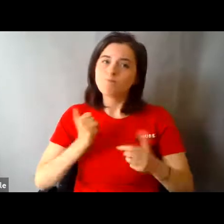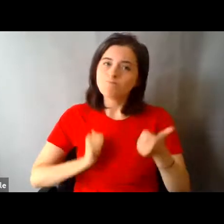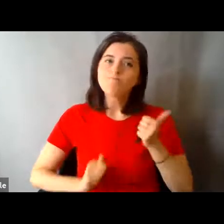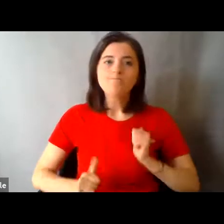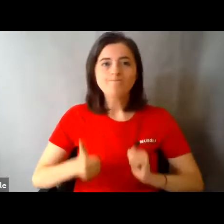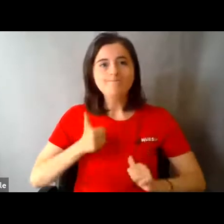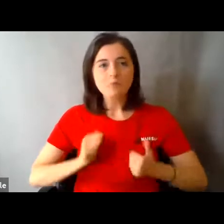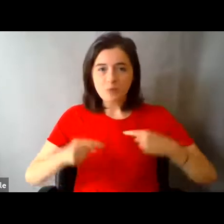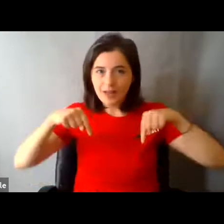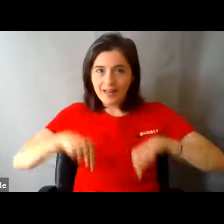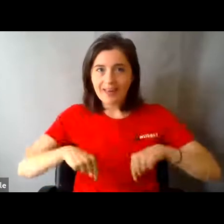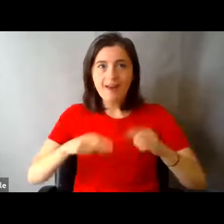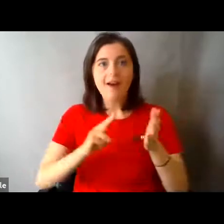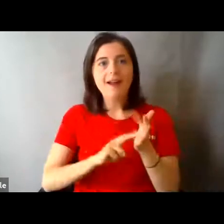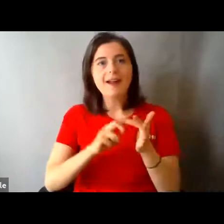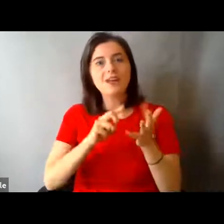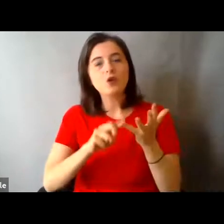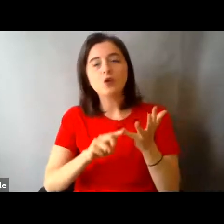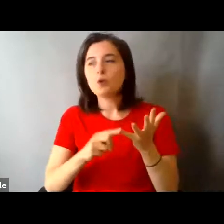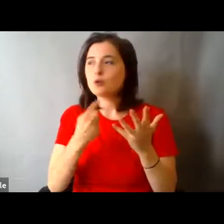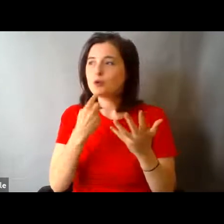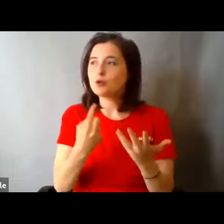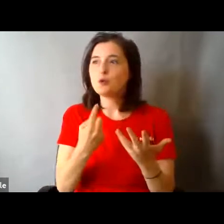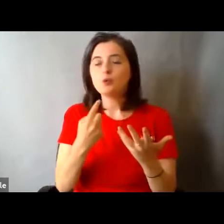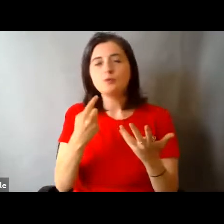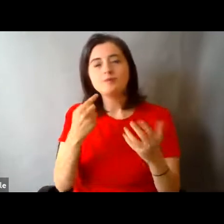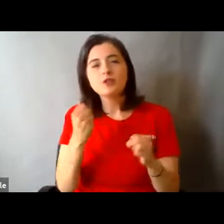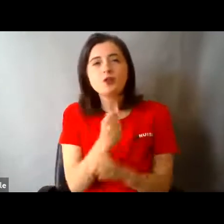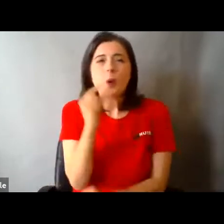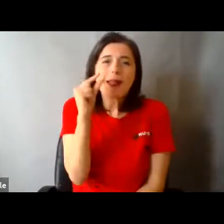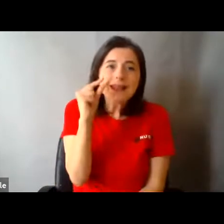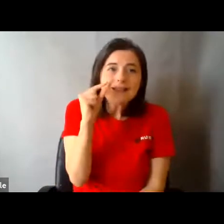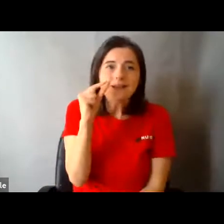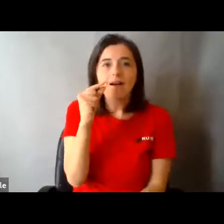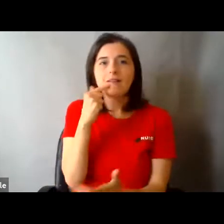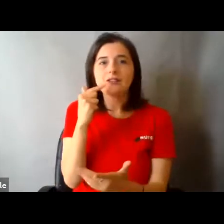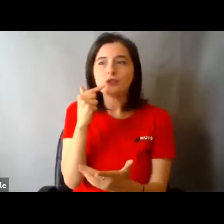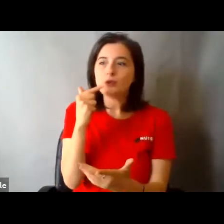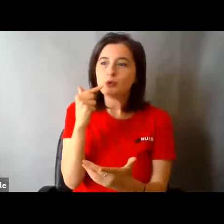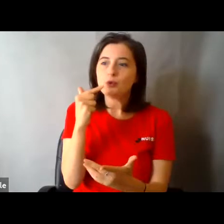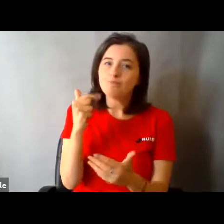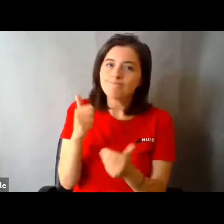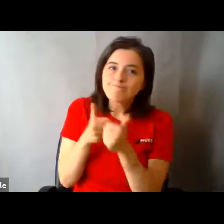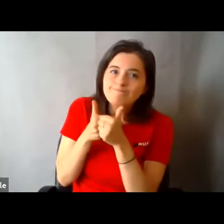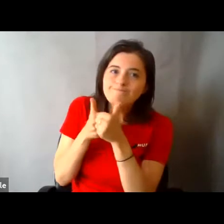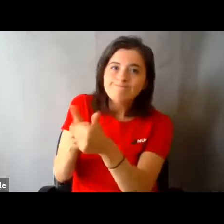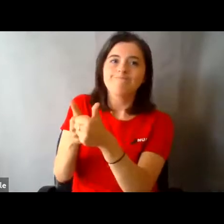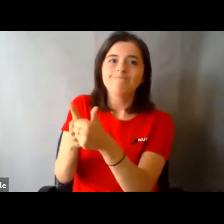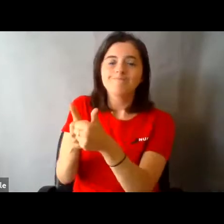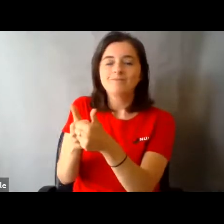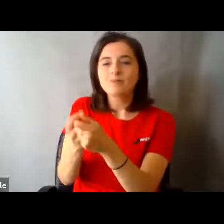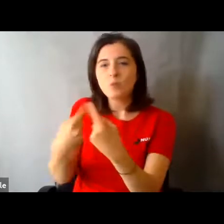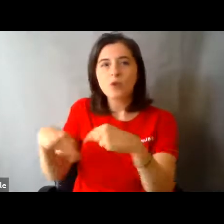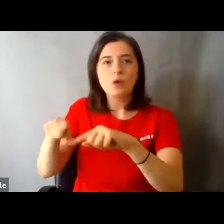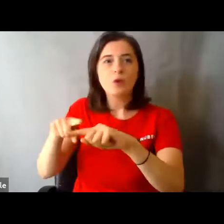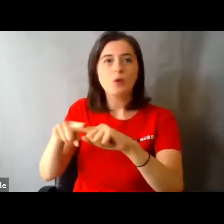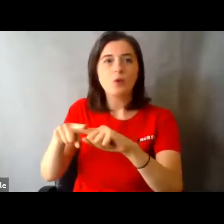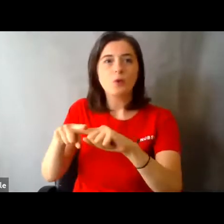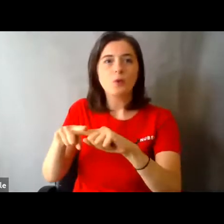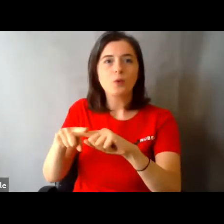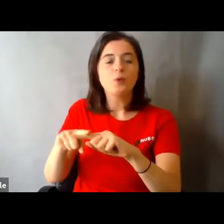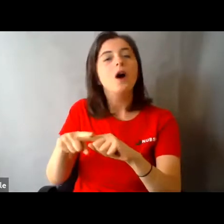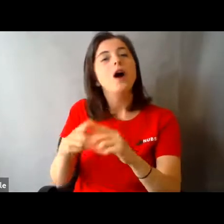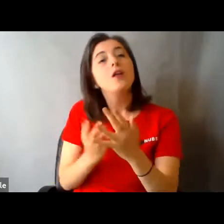National Education Union to be able to do our little bit to stand in solidarity with you through the delegations we